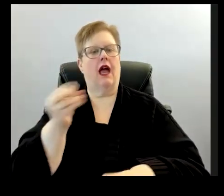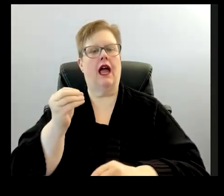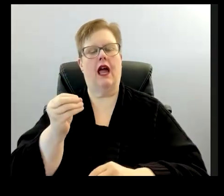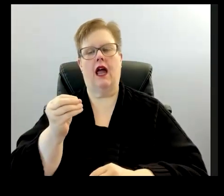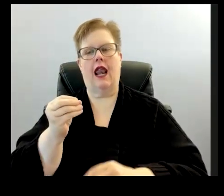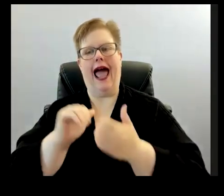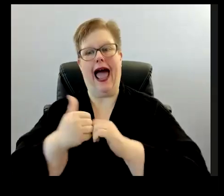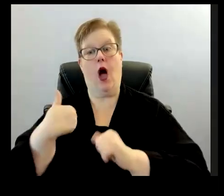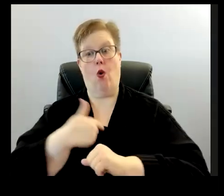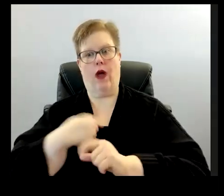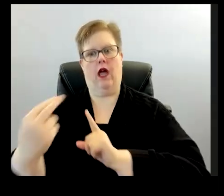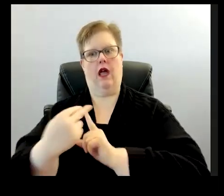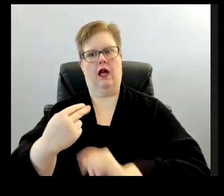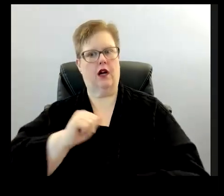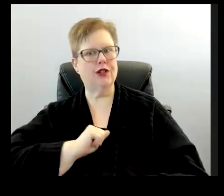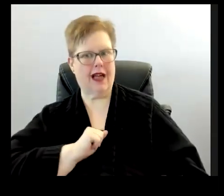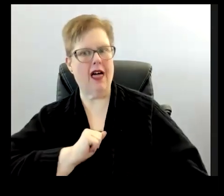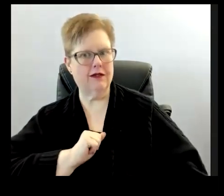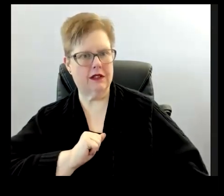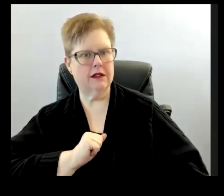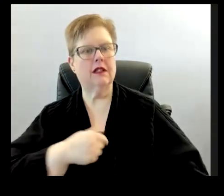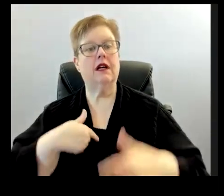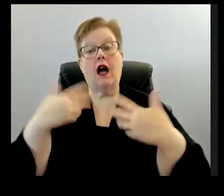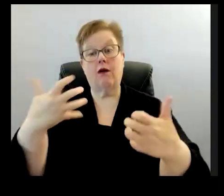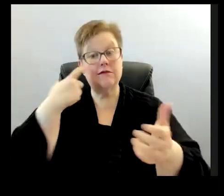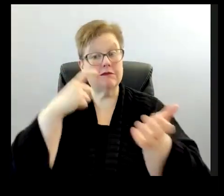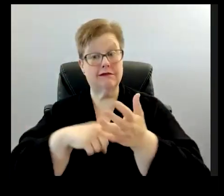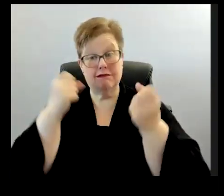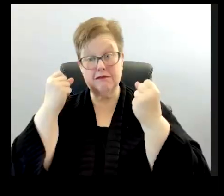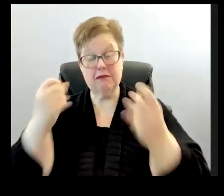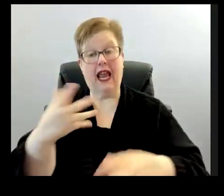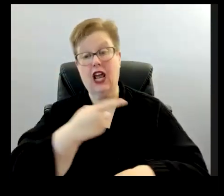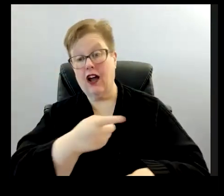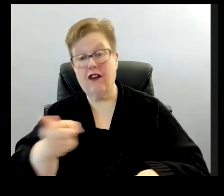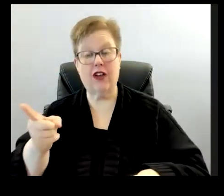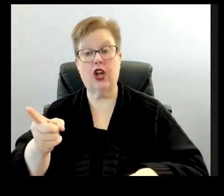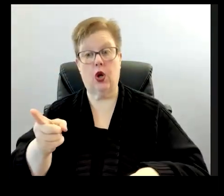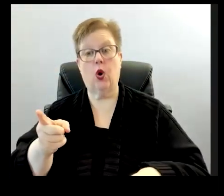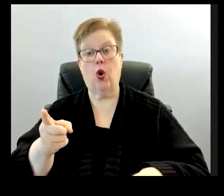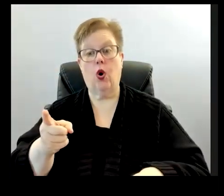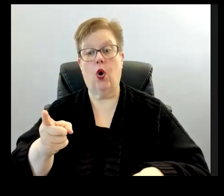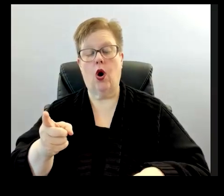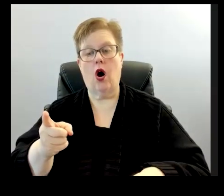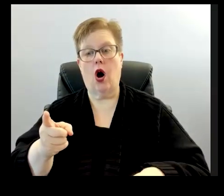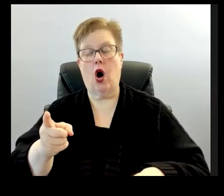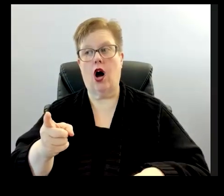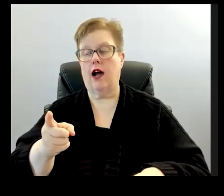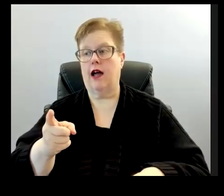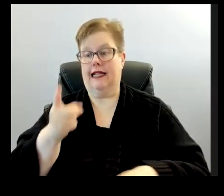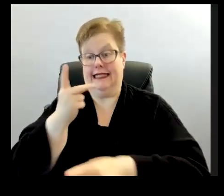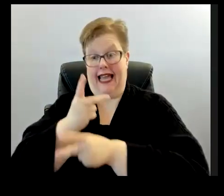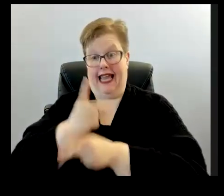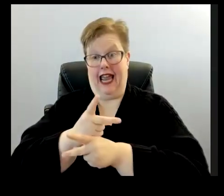on ourselves. I want to take this moment to recognize many of you are balancing multiple